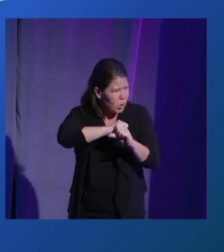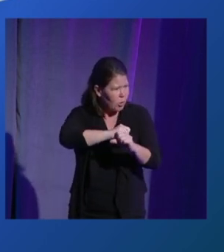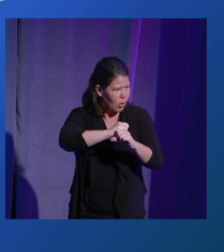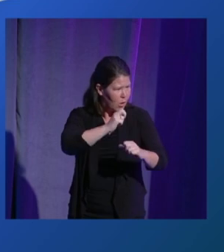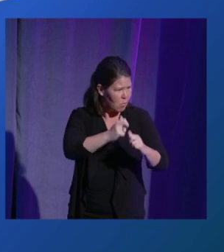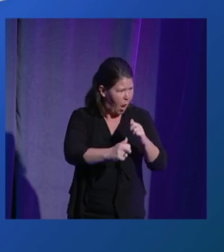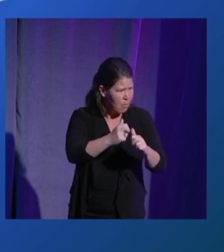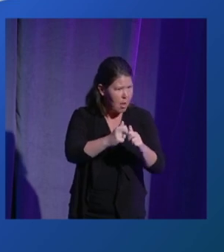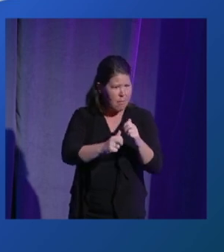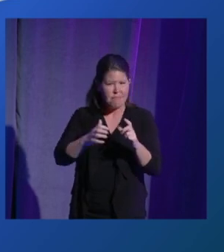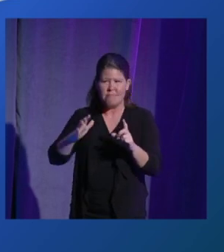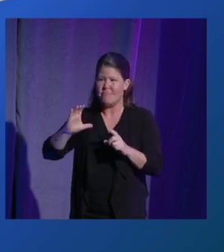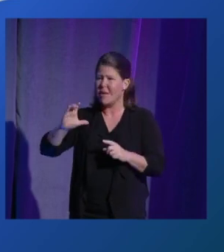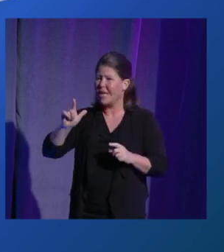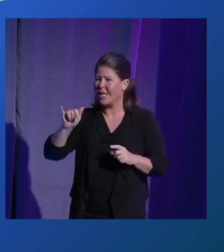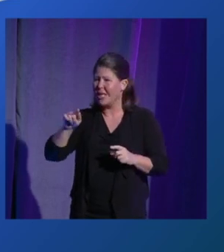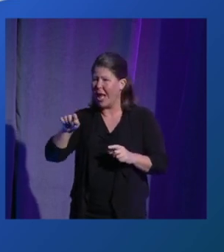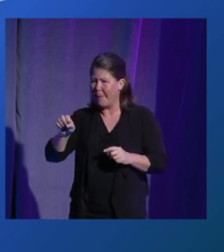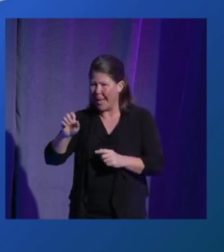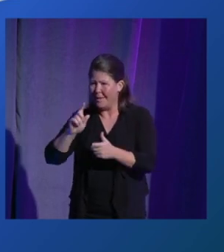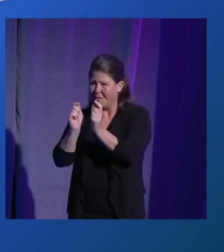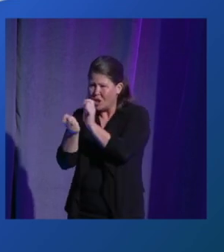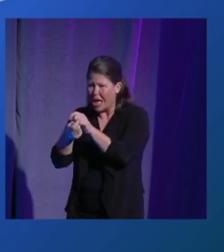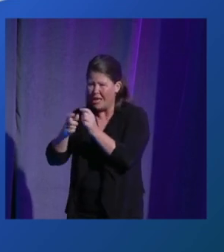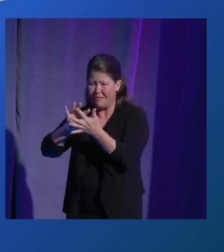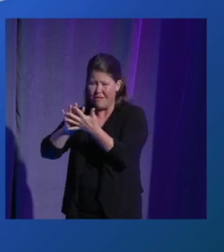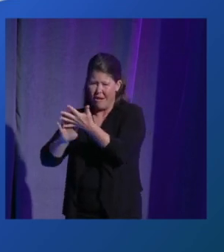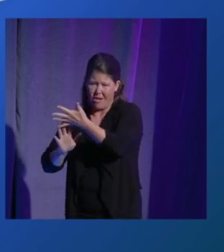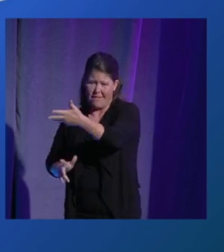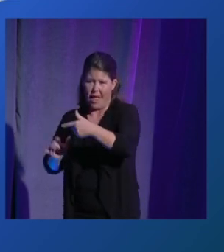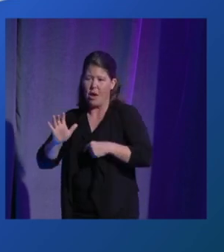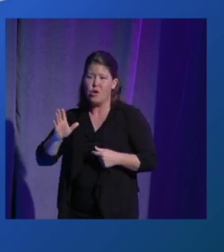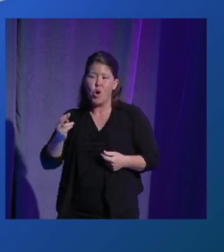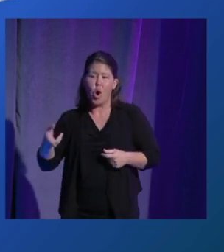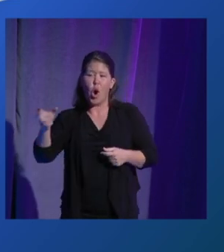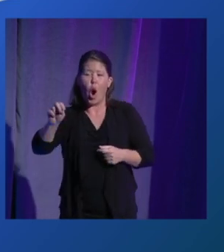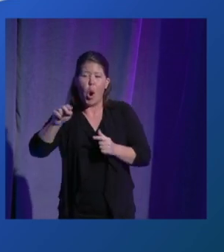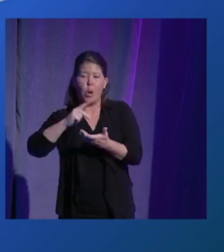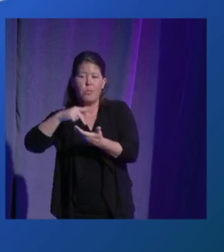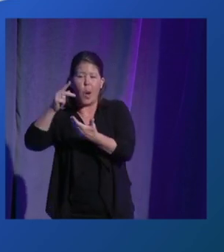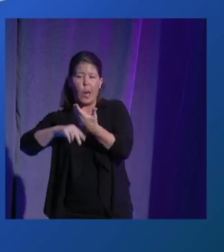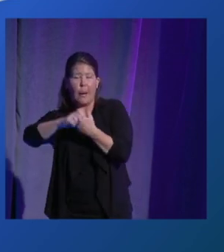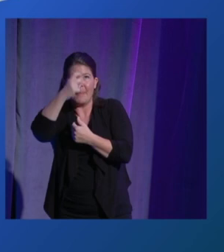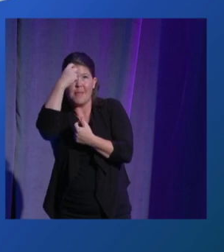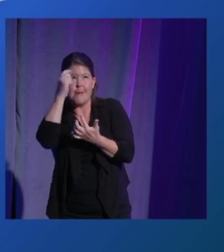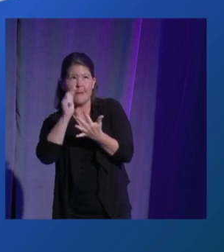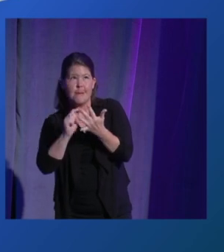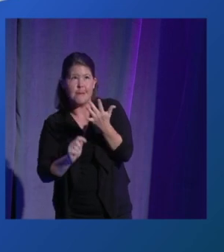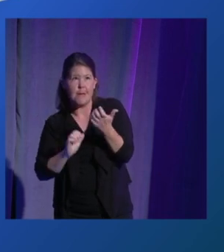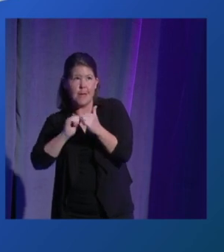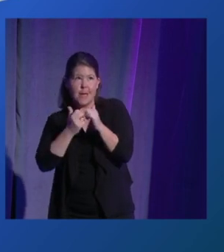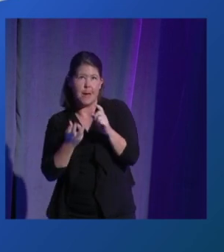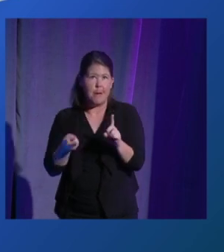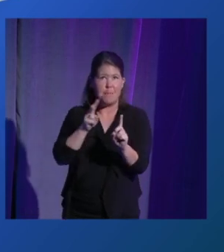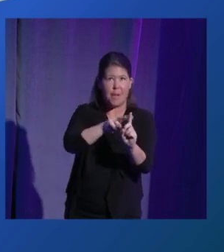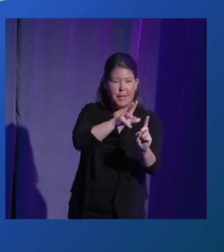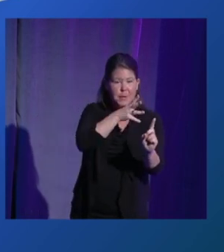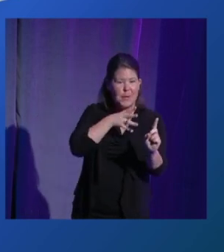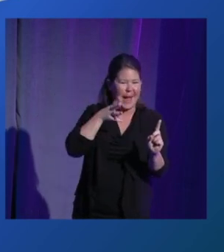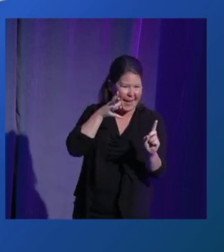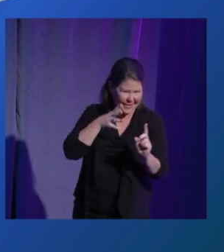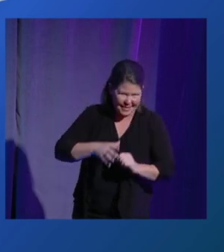change all of that good stuff so um as you guys are working on your own programs maybe kind of think about egg and plant